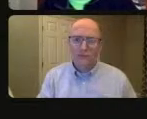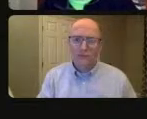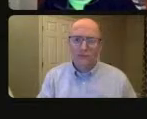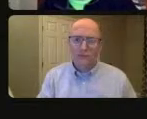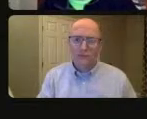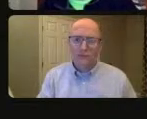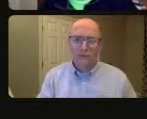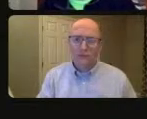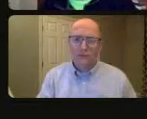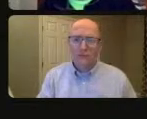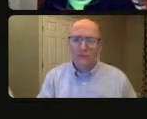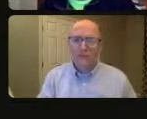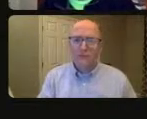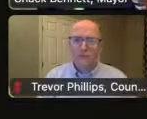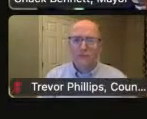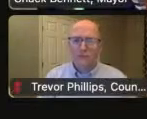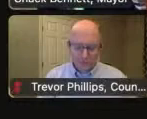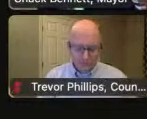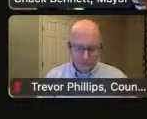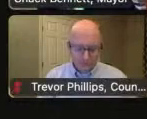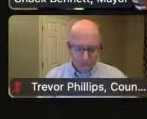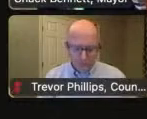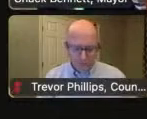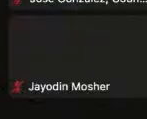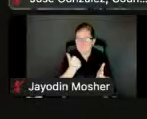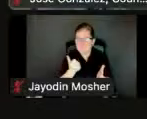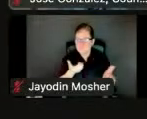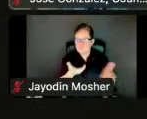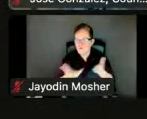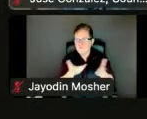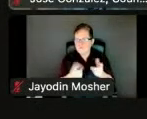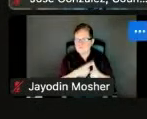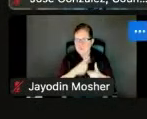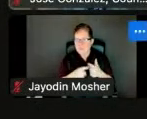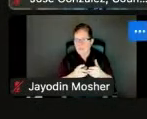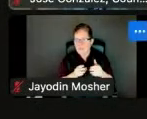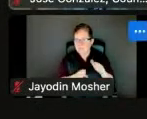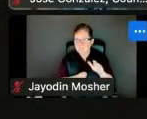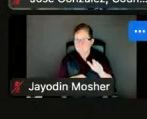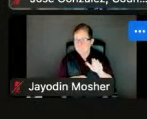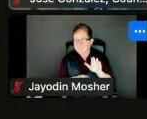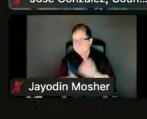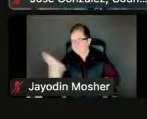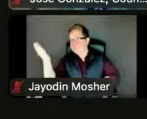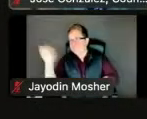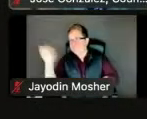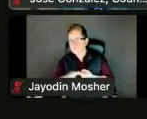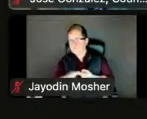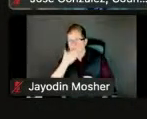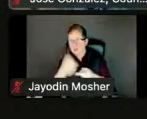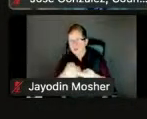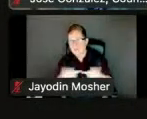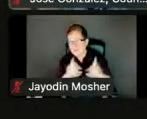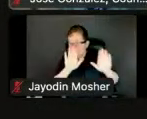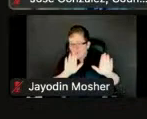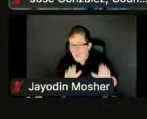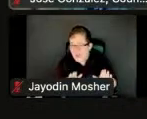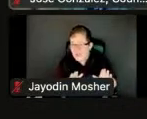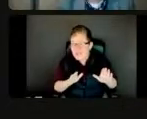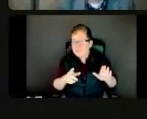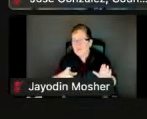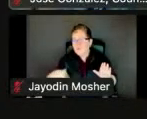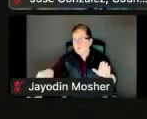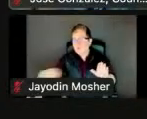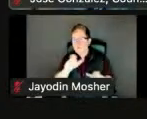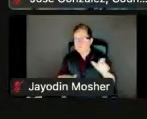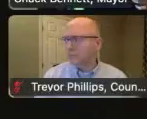because they avail themselves of the services and they're on to a better place, and which is great. But the folks who are chronically